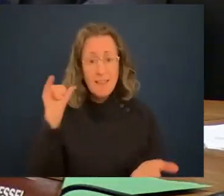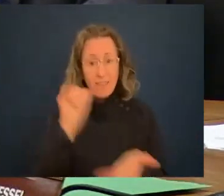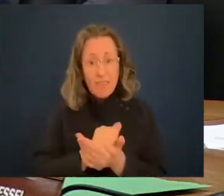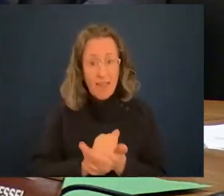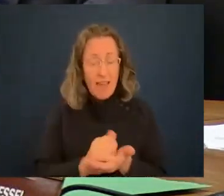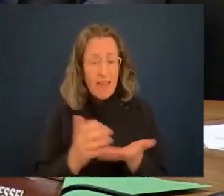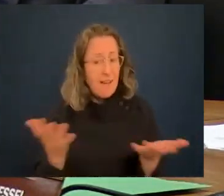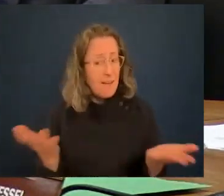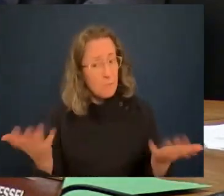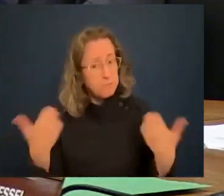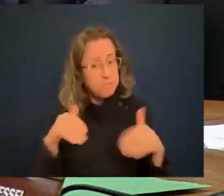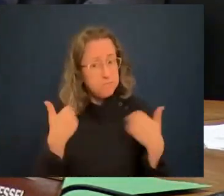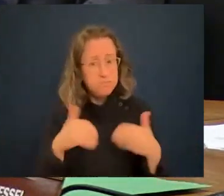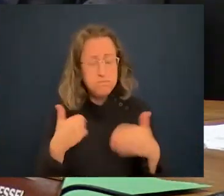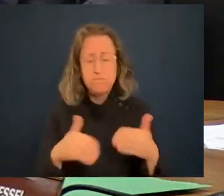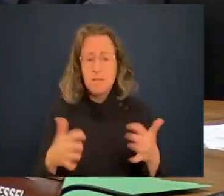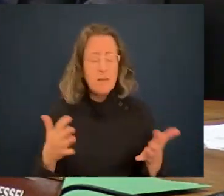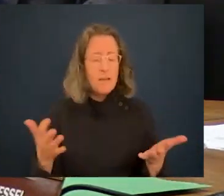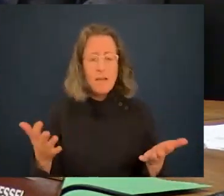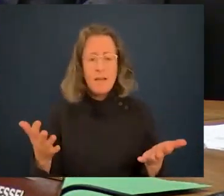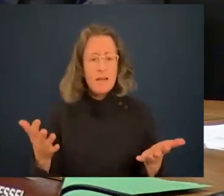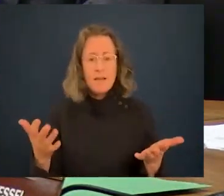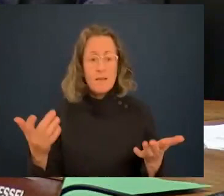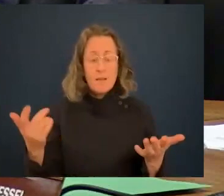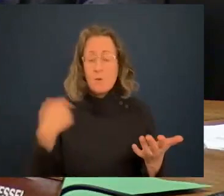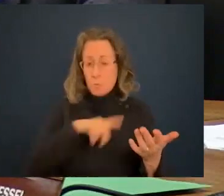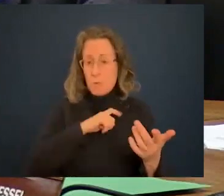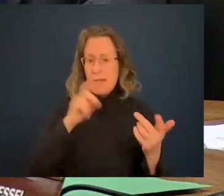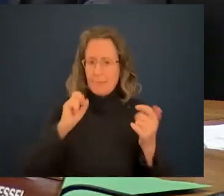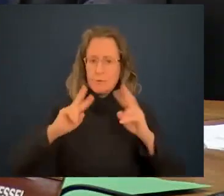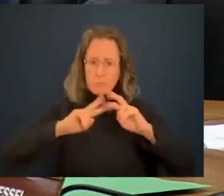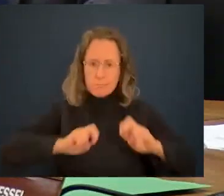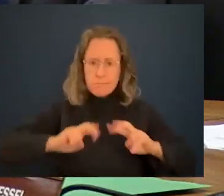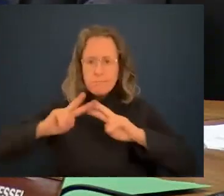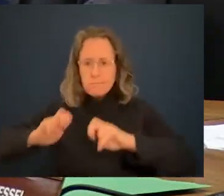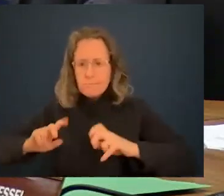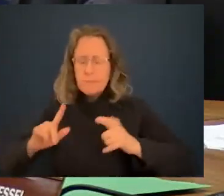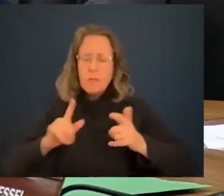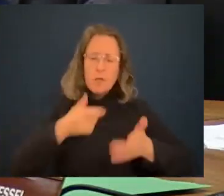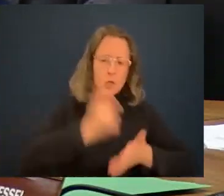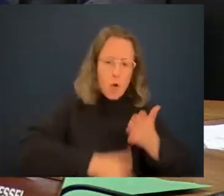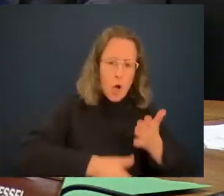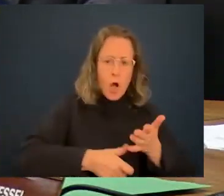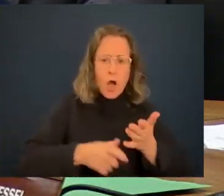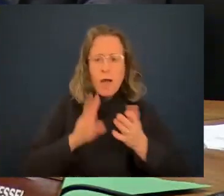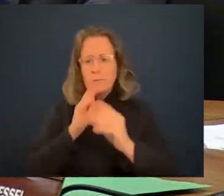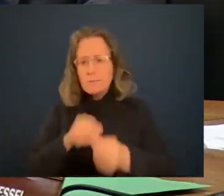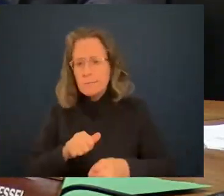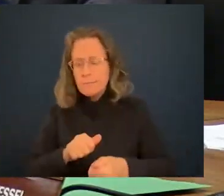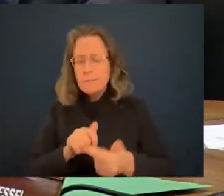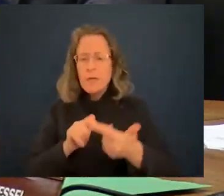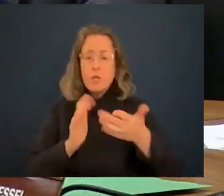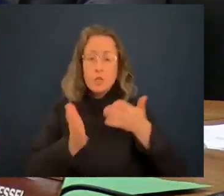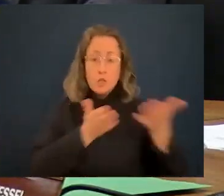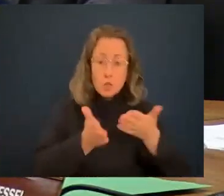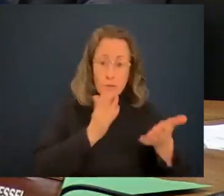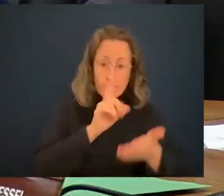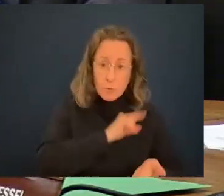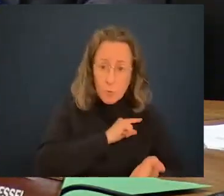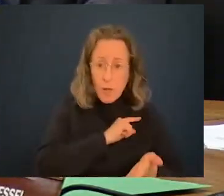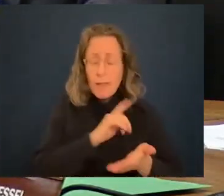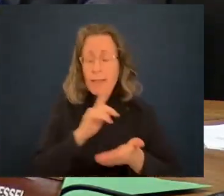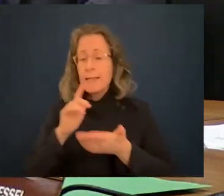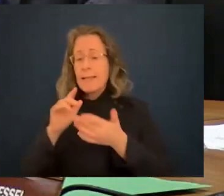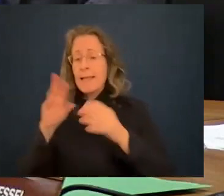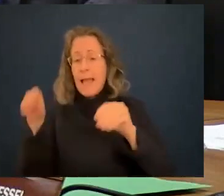only um the differences between the costs the expenses the service provided dedicated ambulances that